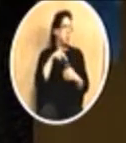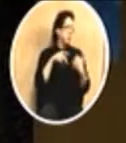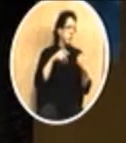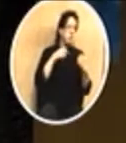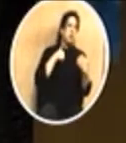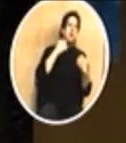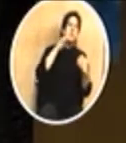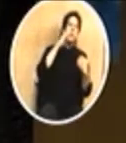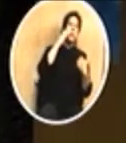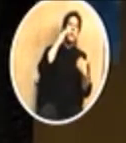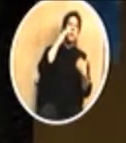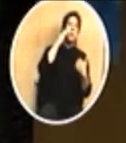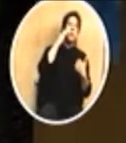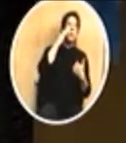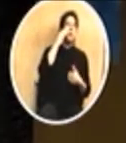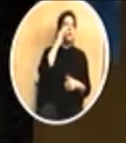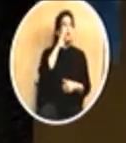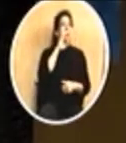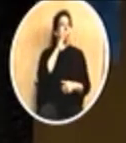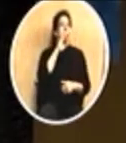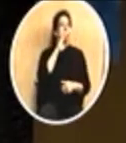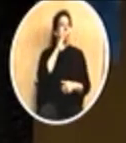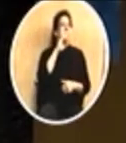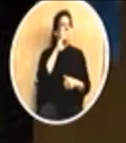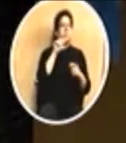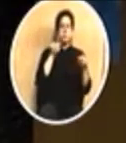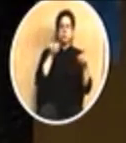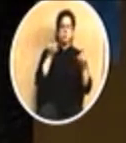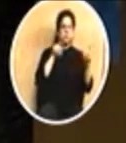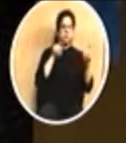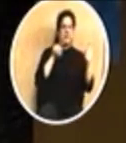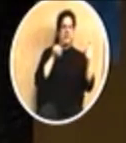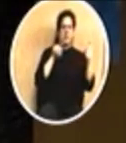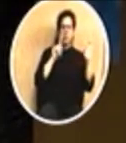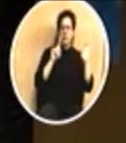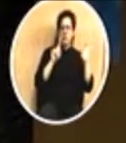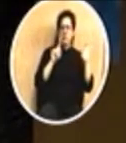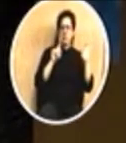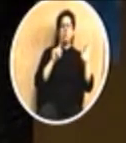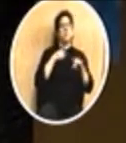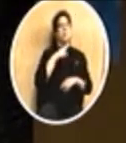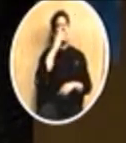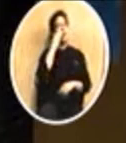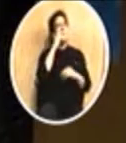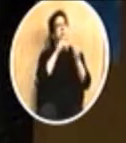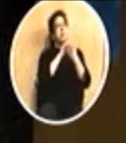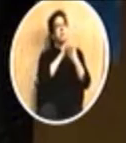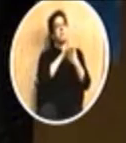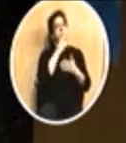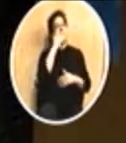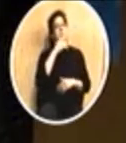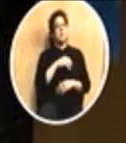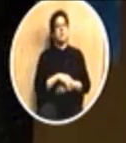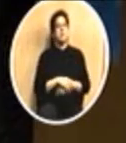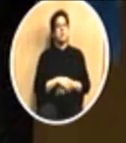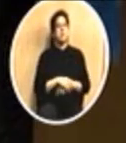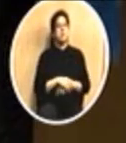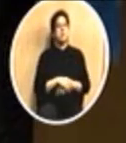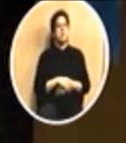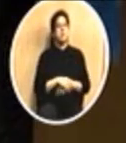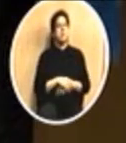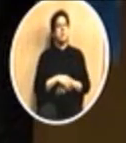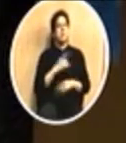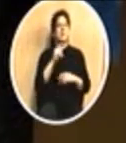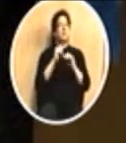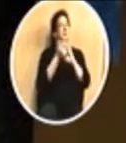about it, Mr. Hinojosa. I don't know if that's yours or Ms. Nyland's, but please. But I know about it. All right, well, thank you. Whoever it pertains to, illegal. Please.